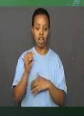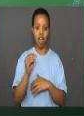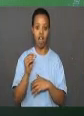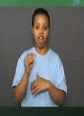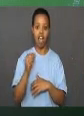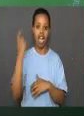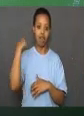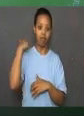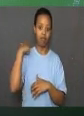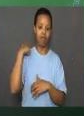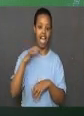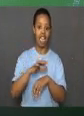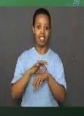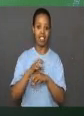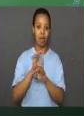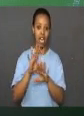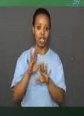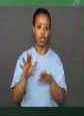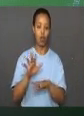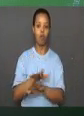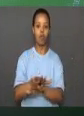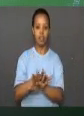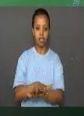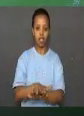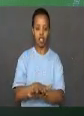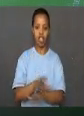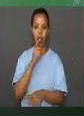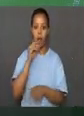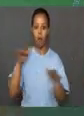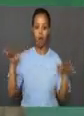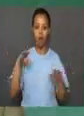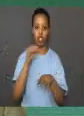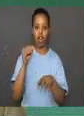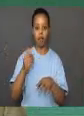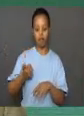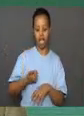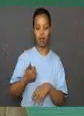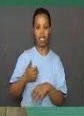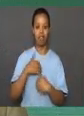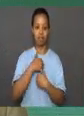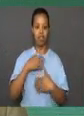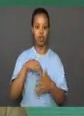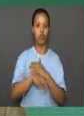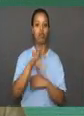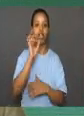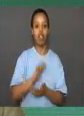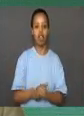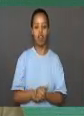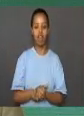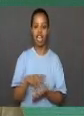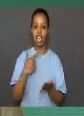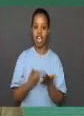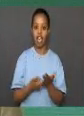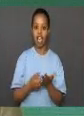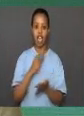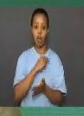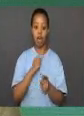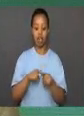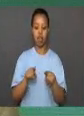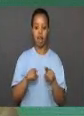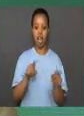invertebrates, fish, birds, and mammals. These patterns of